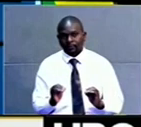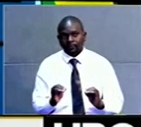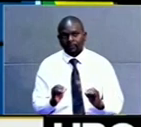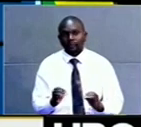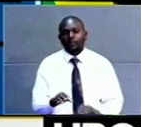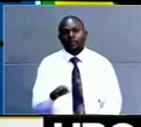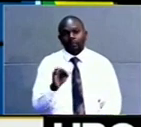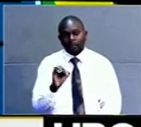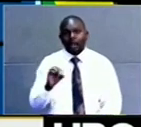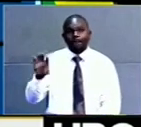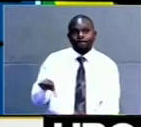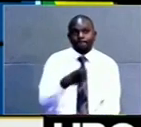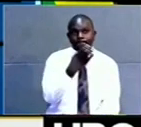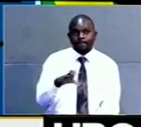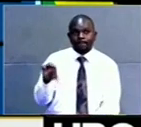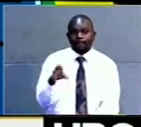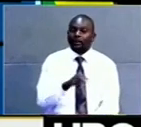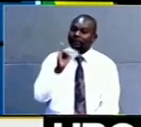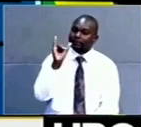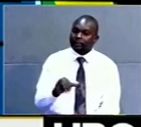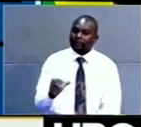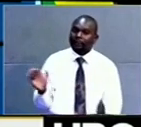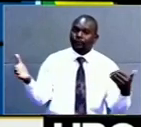Eight, bars shall remain closed.